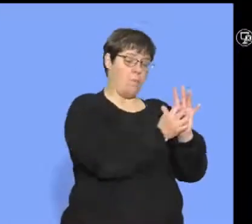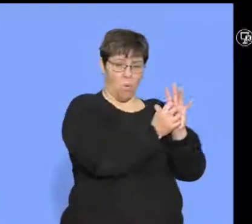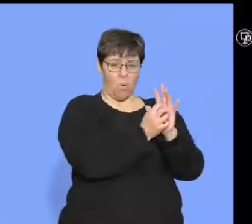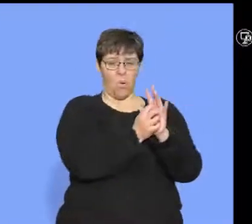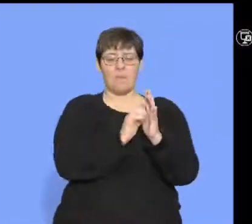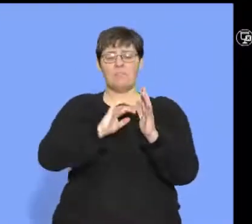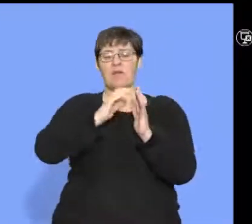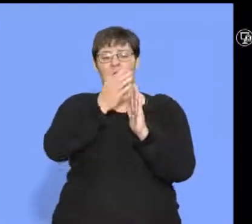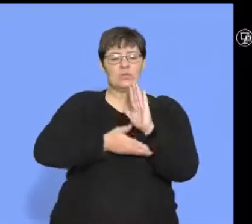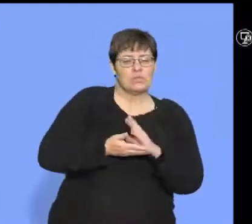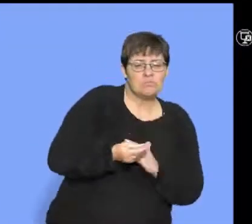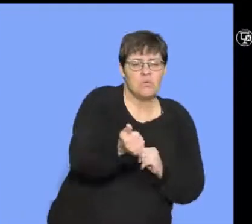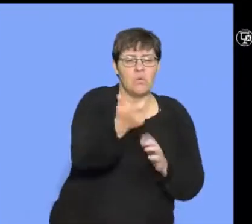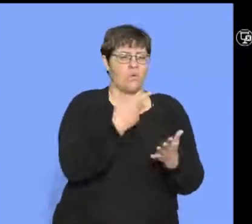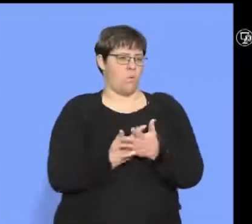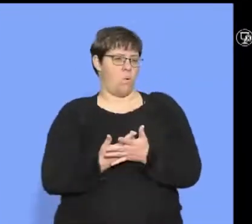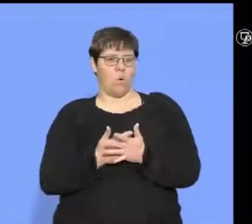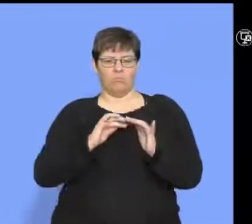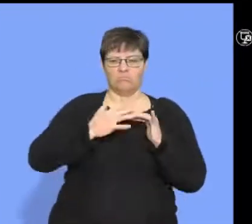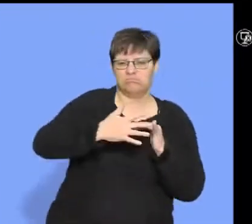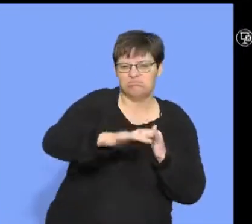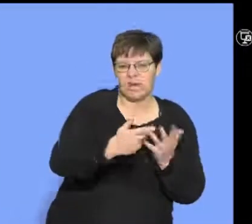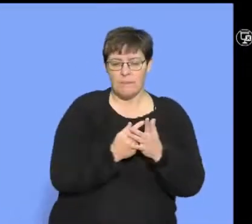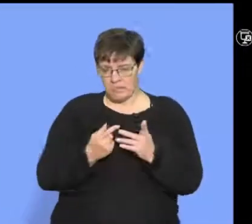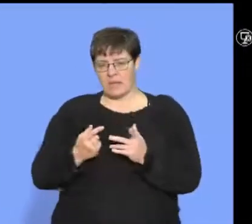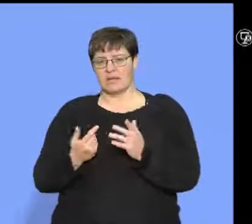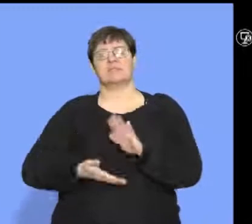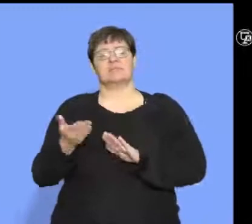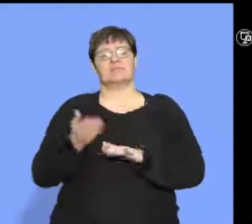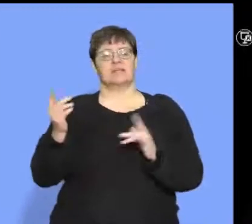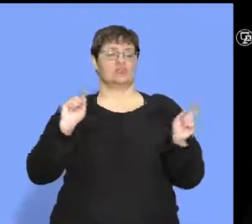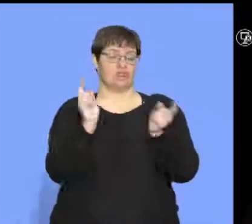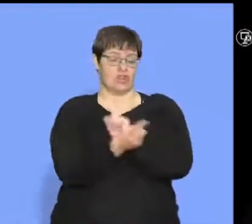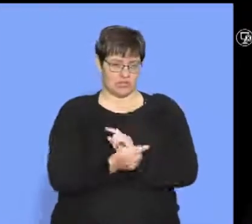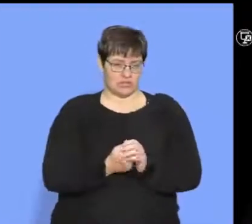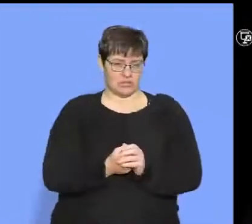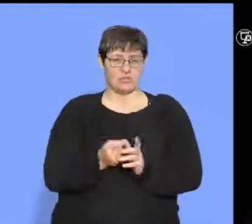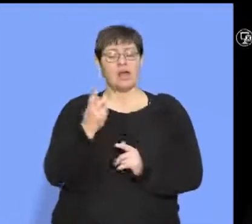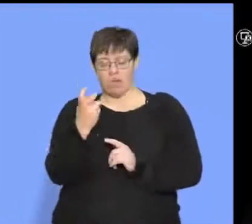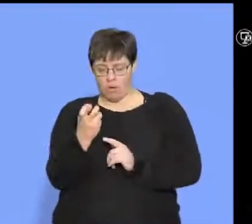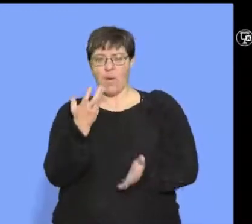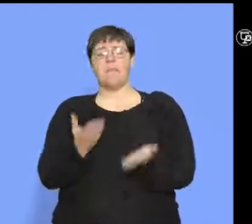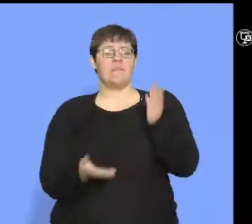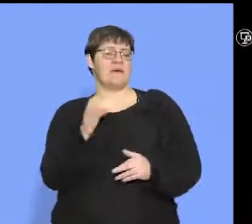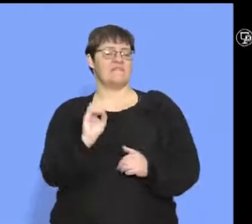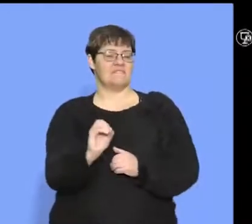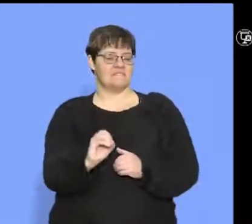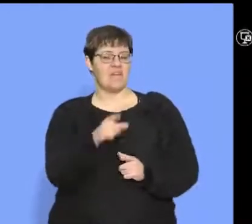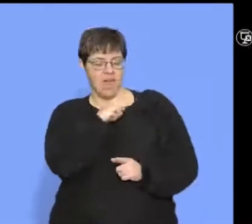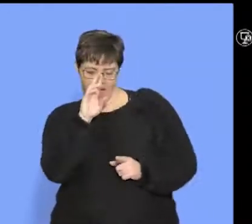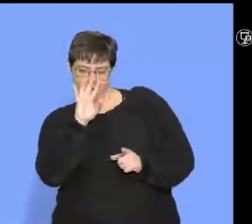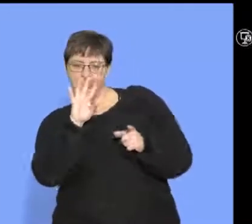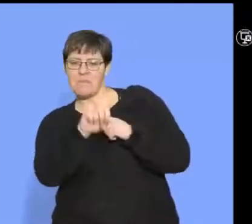rougher or smoother, all right? Our tennis ball also has a mass, and that's how we are able to consider it